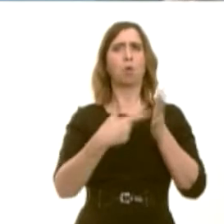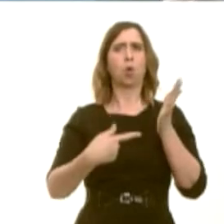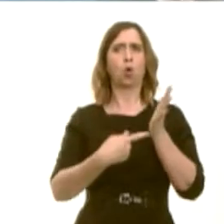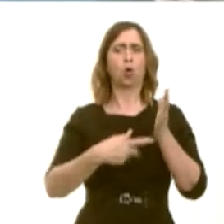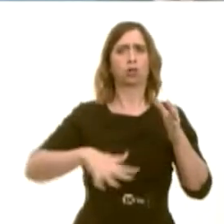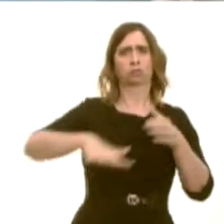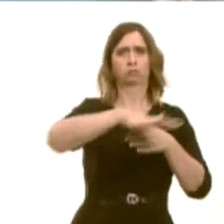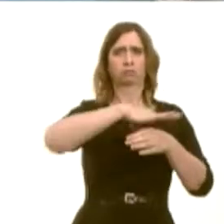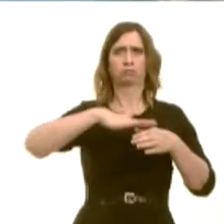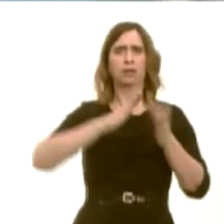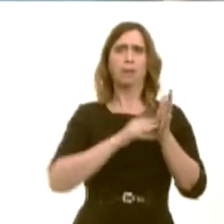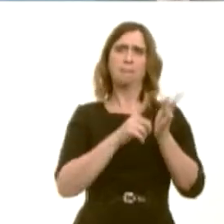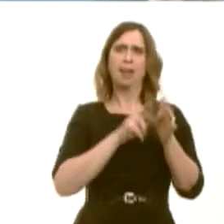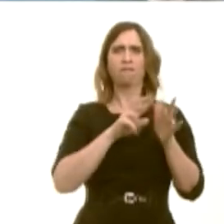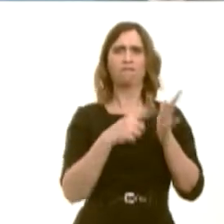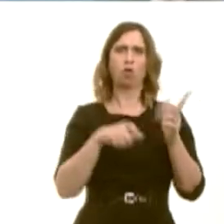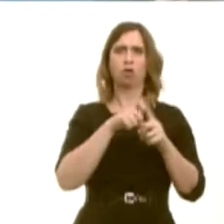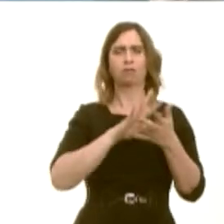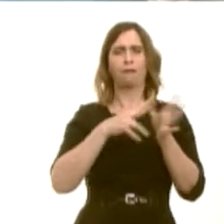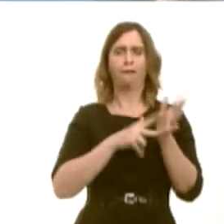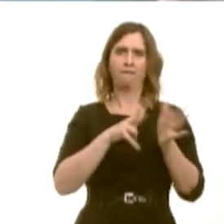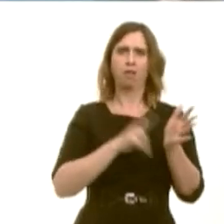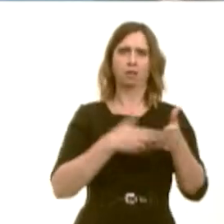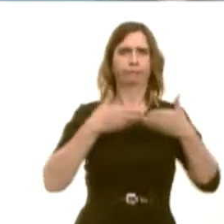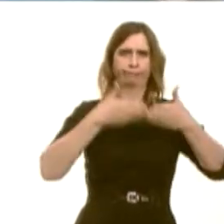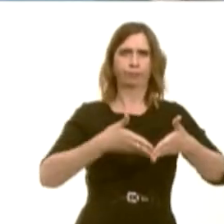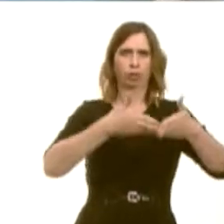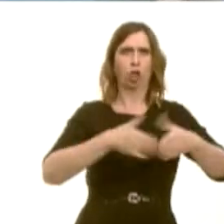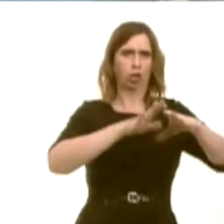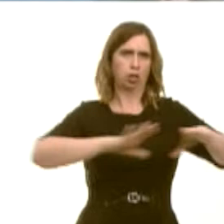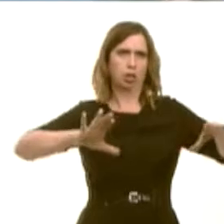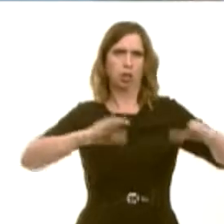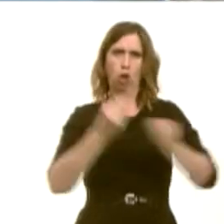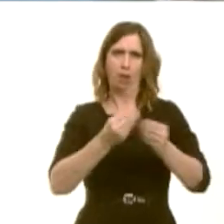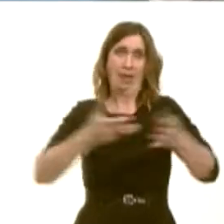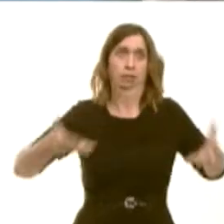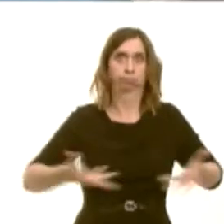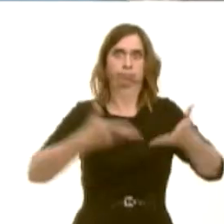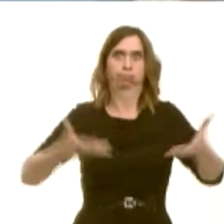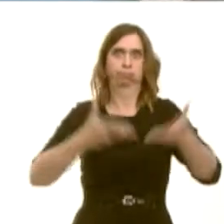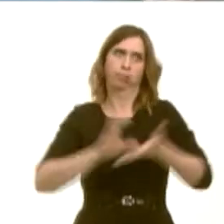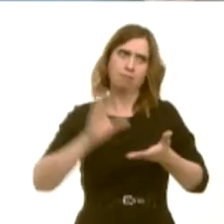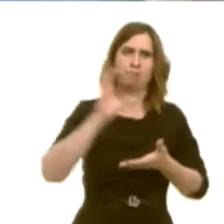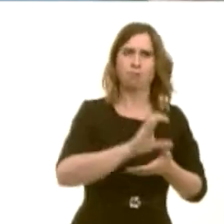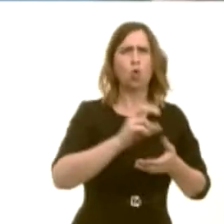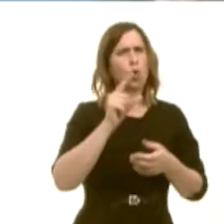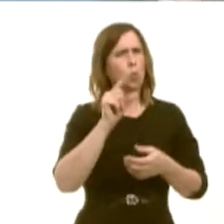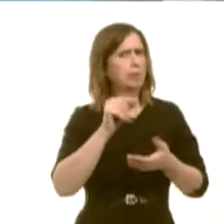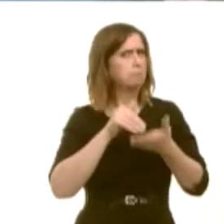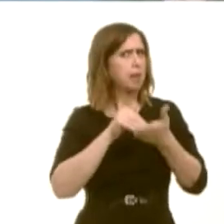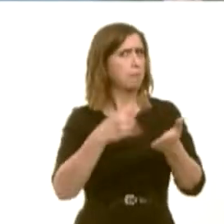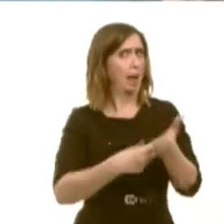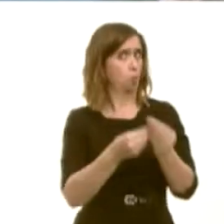in the town in order to transform the local economy. Now, given the importance of this regeneration scheme, which is worth some £20